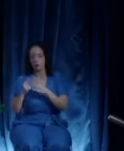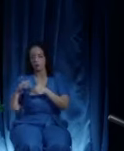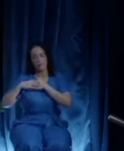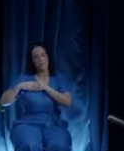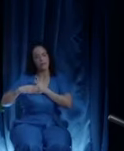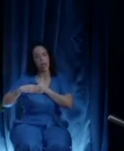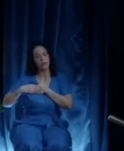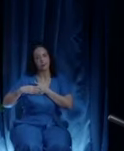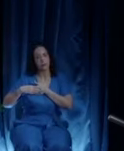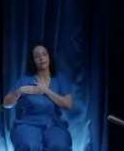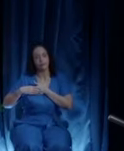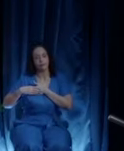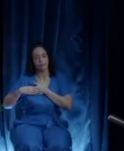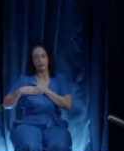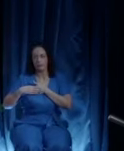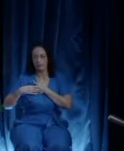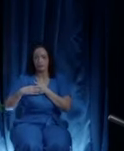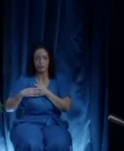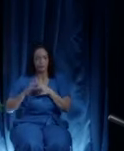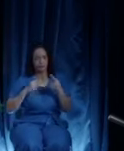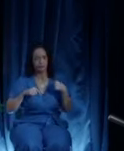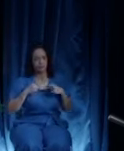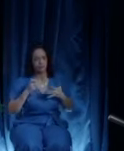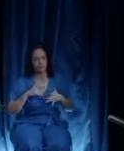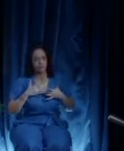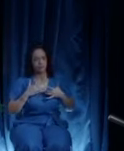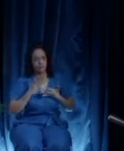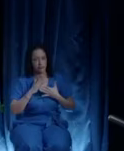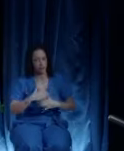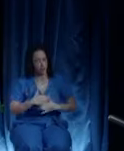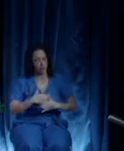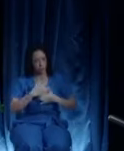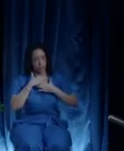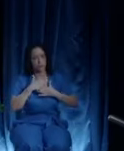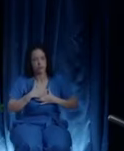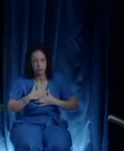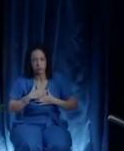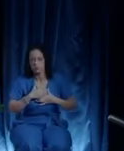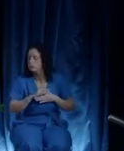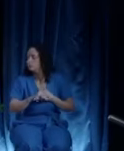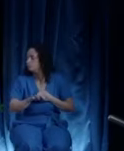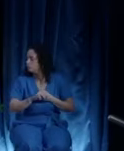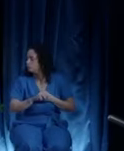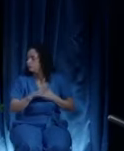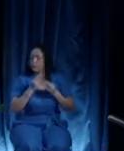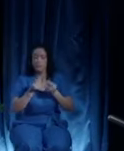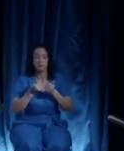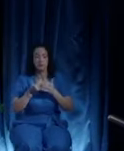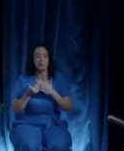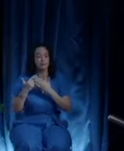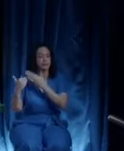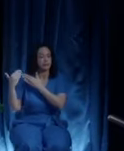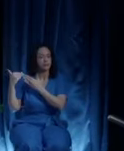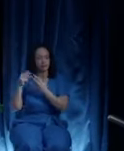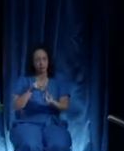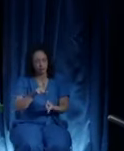Now, to us, that seems really, really quite shocking. And some historians, commentators have